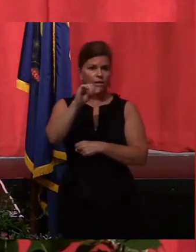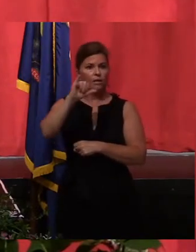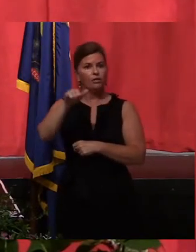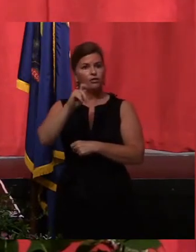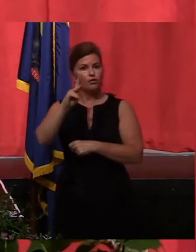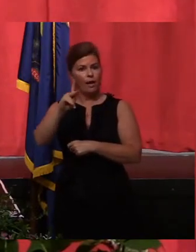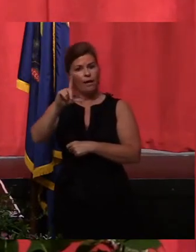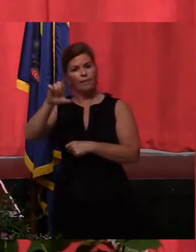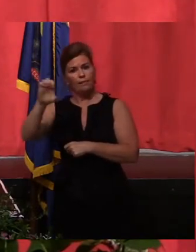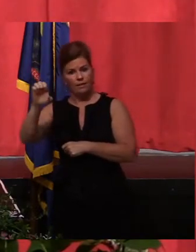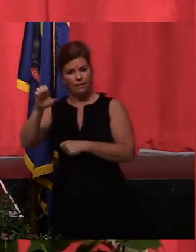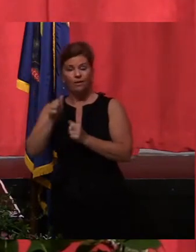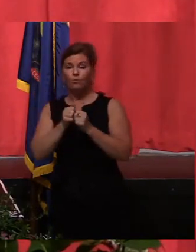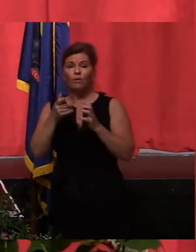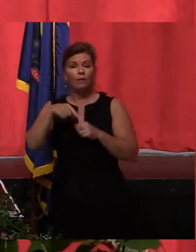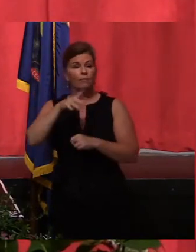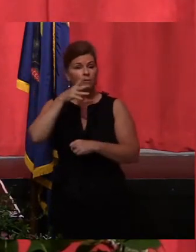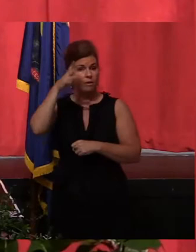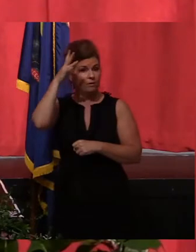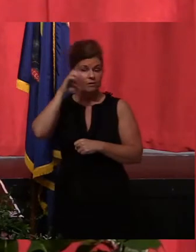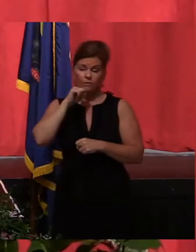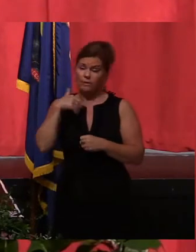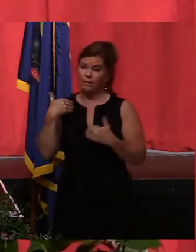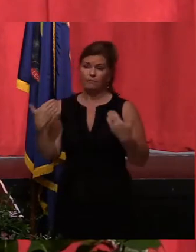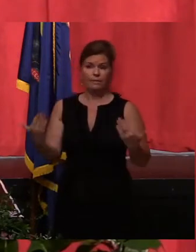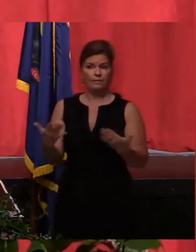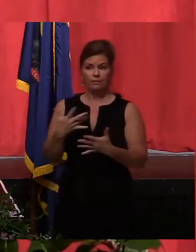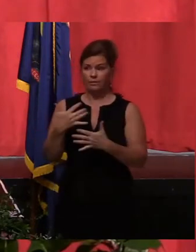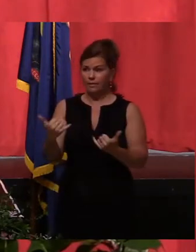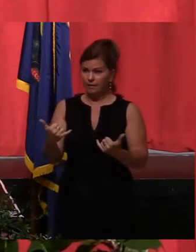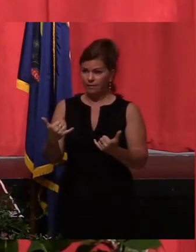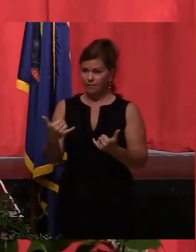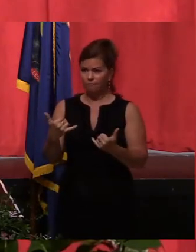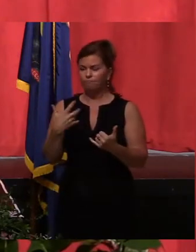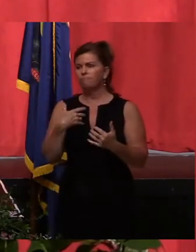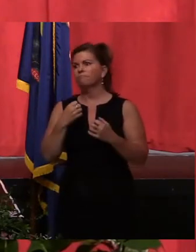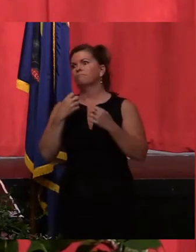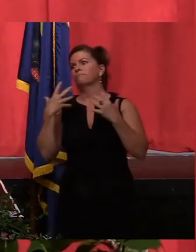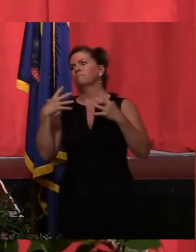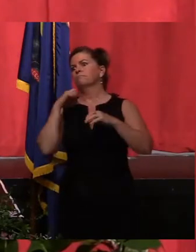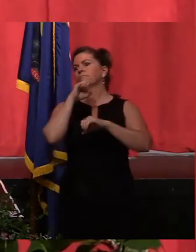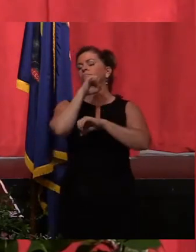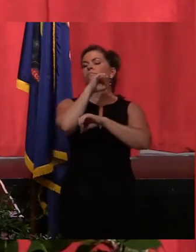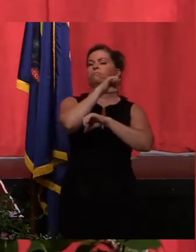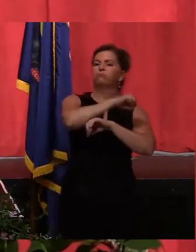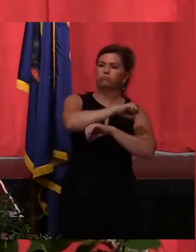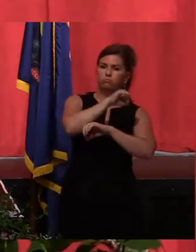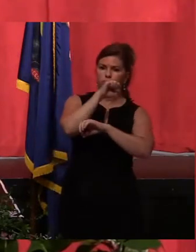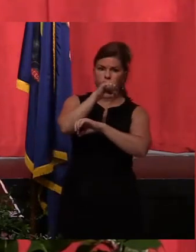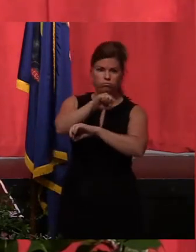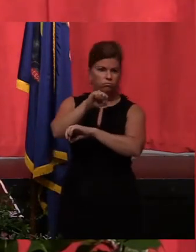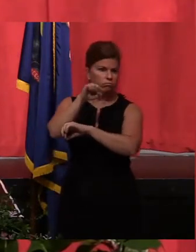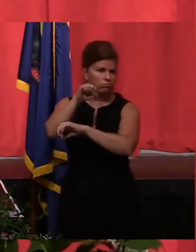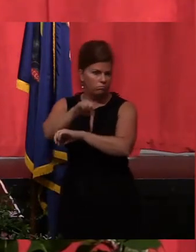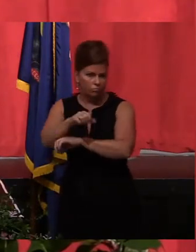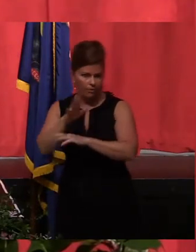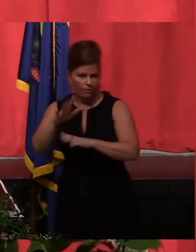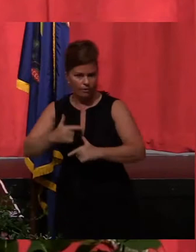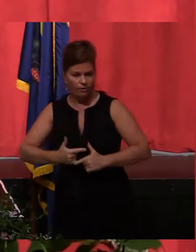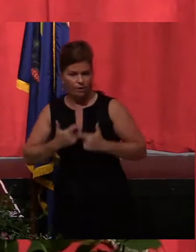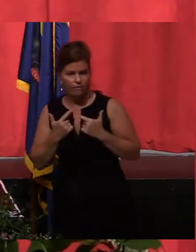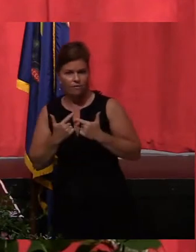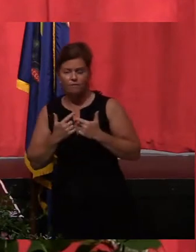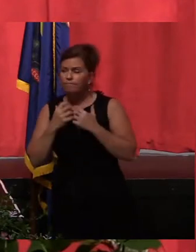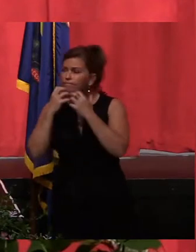them, I would not be standing here today. They overcame much adversity in their lives. They were caring and